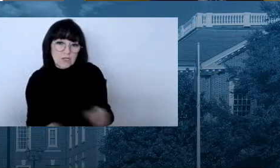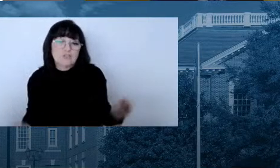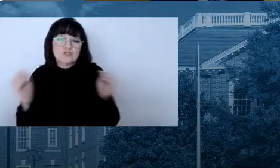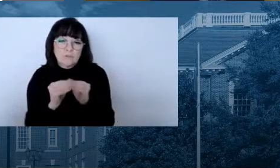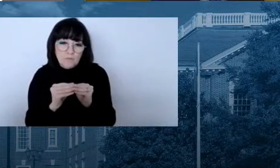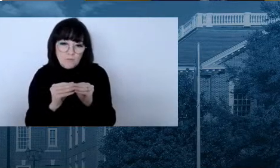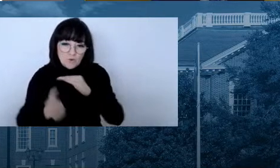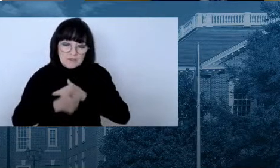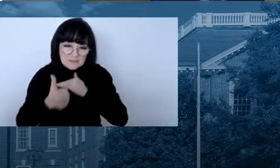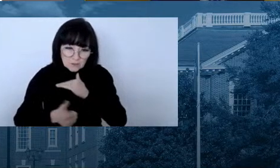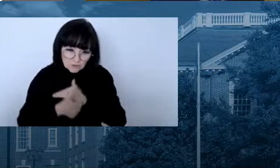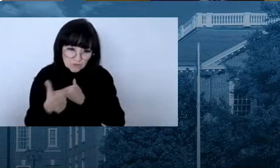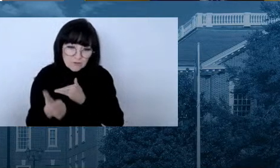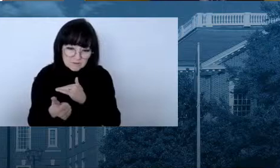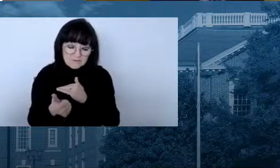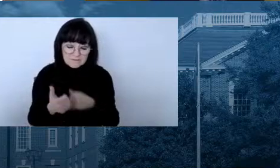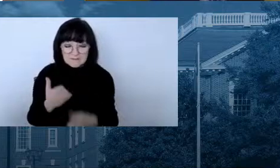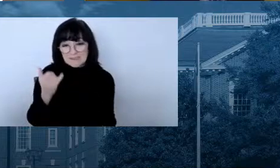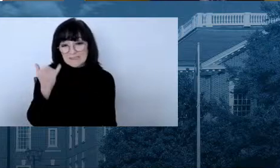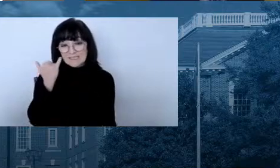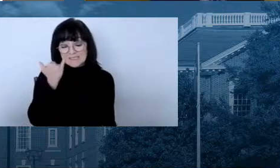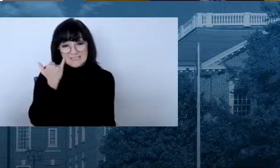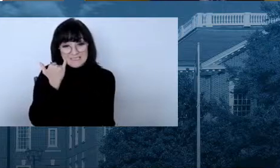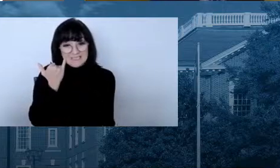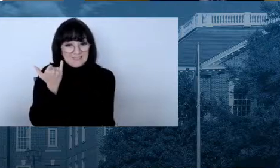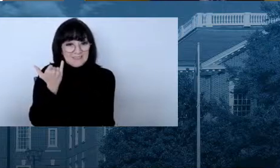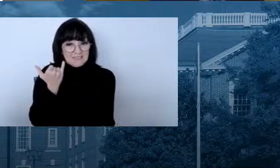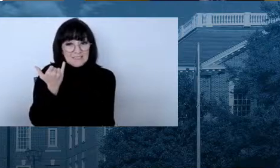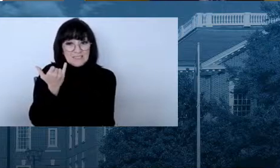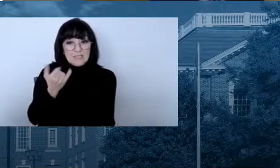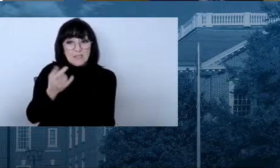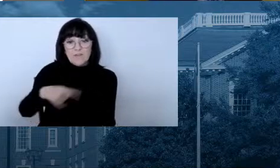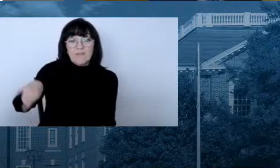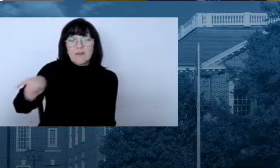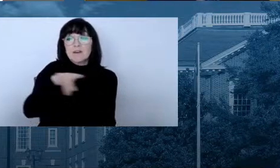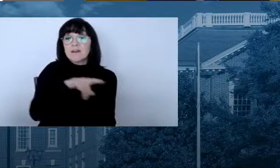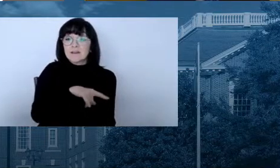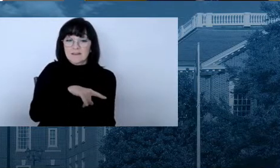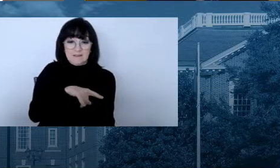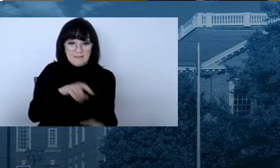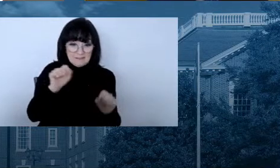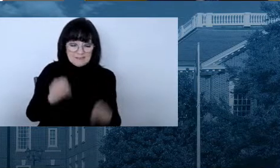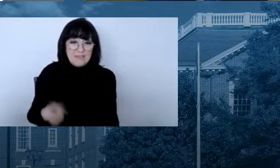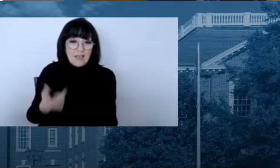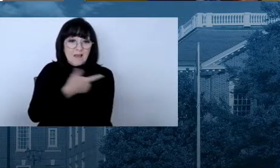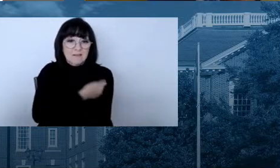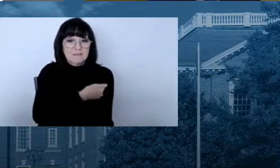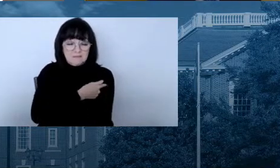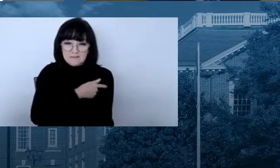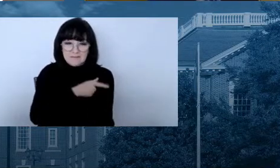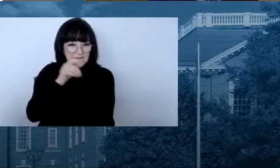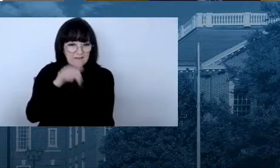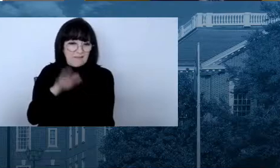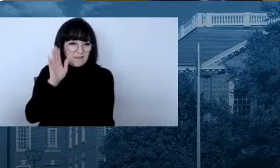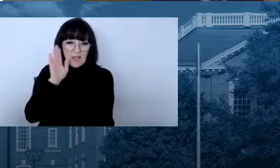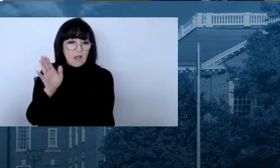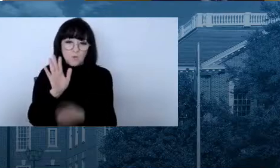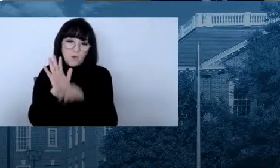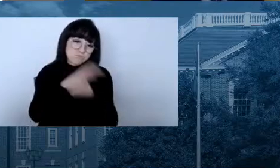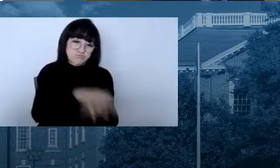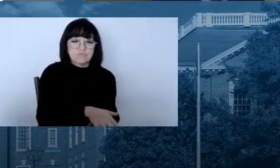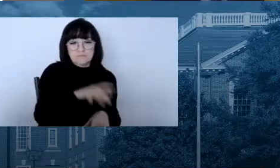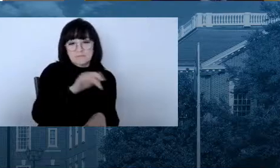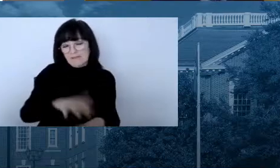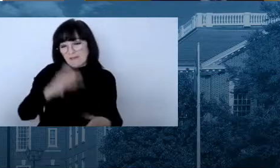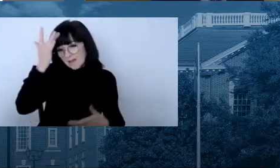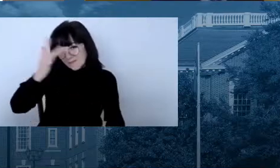by clamping down the pandemic as early as possible, and vaccines and the other things we talked about here are the